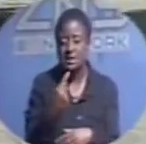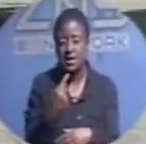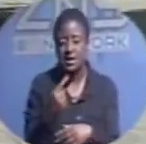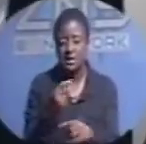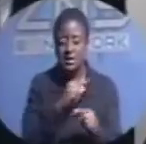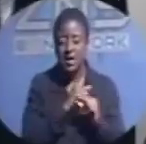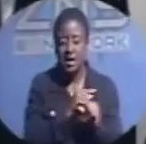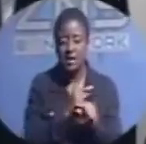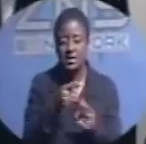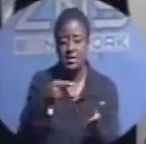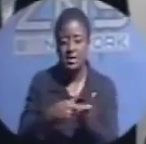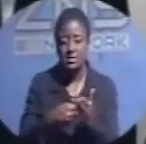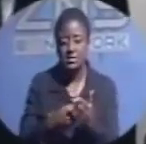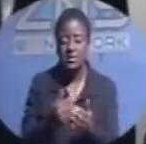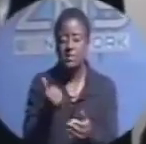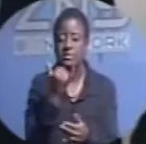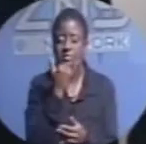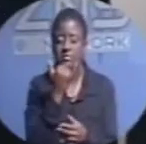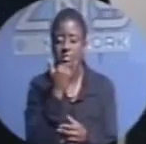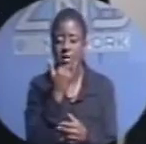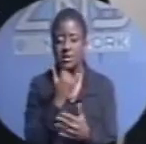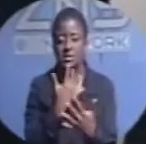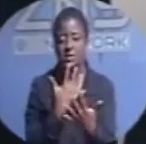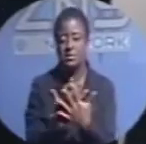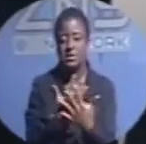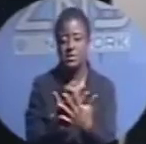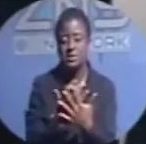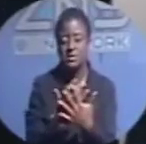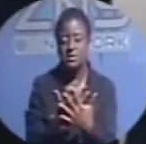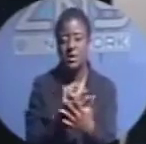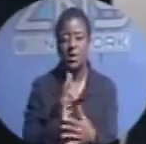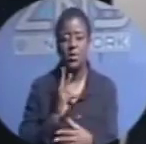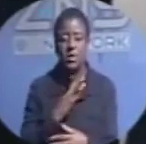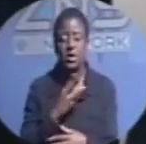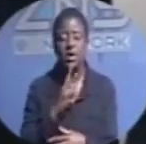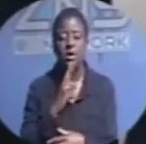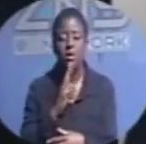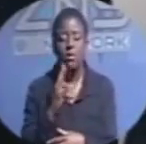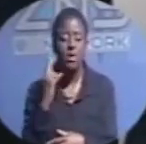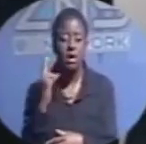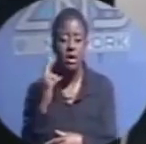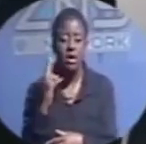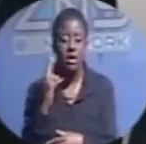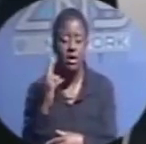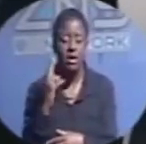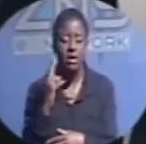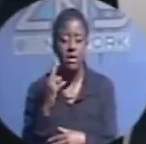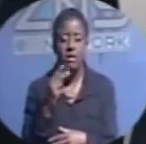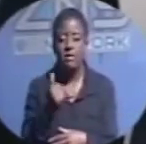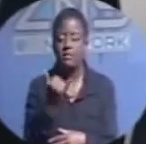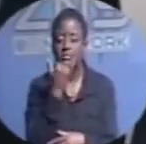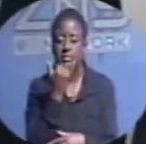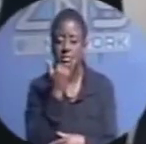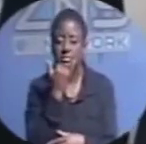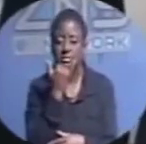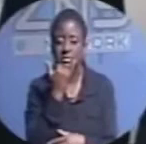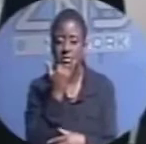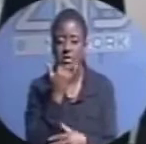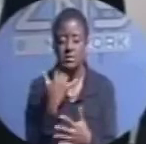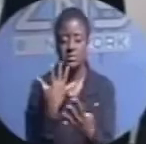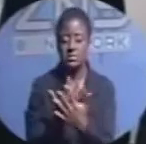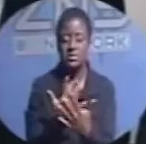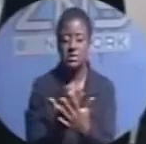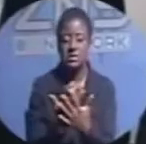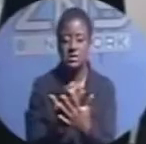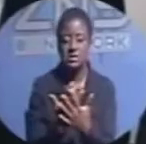imprisonment. Therefore, it is our claim that we were falsely imprisoned and assaulted when trying to leave the property. I